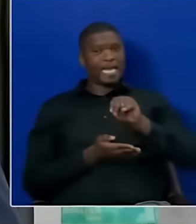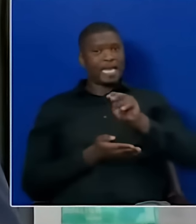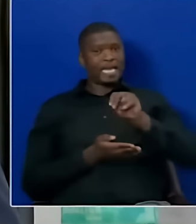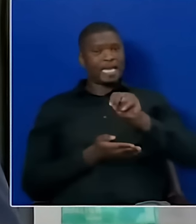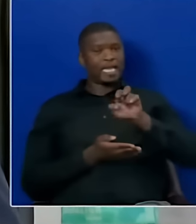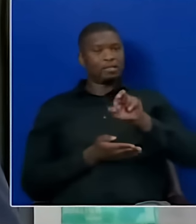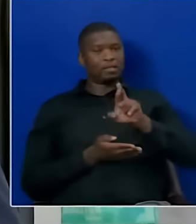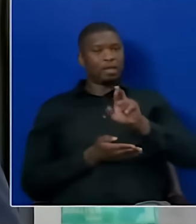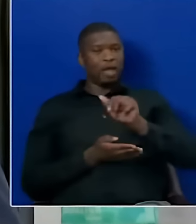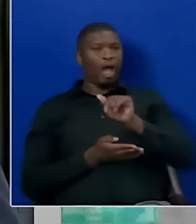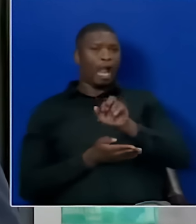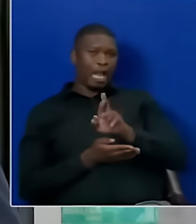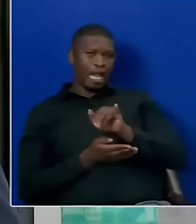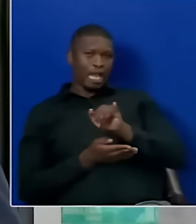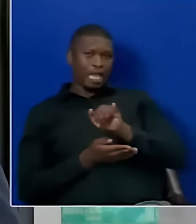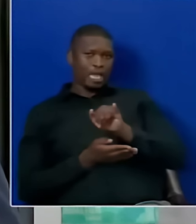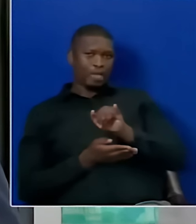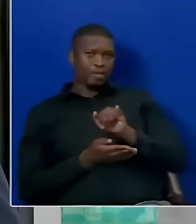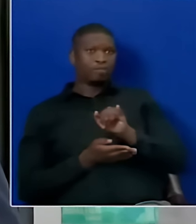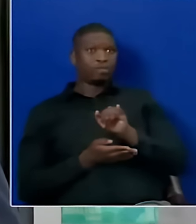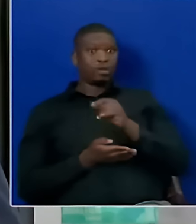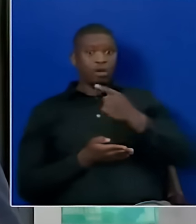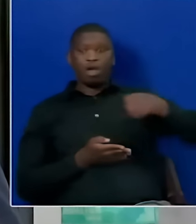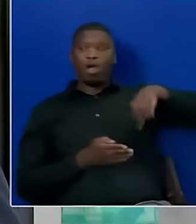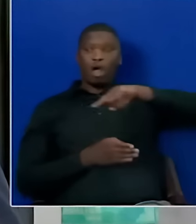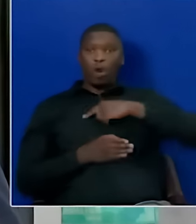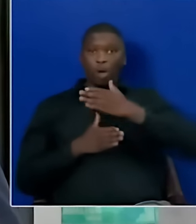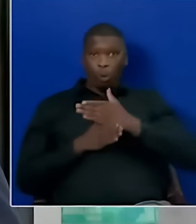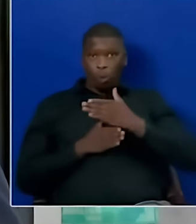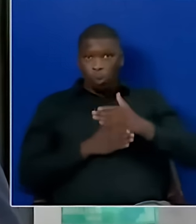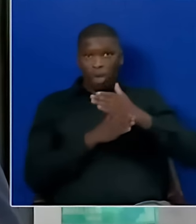In our environment, that inter alia,